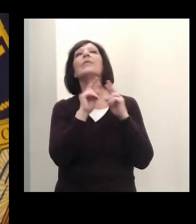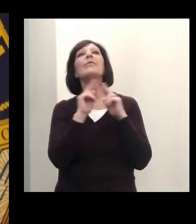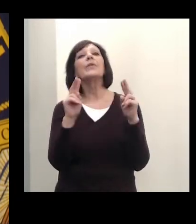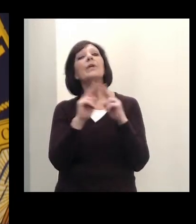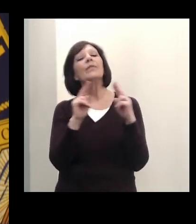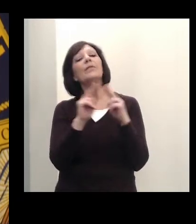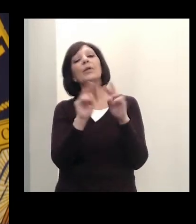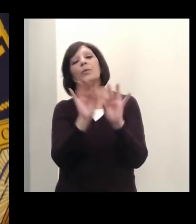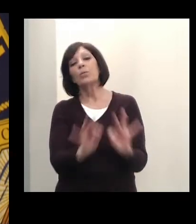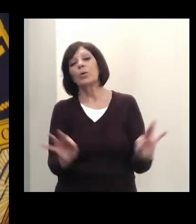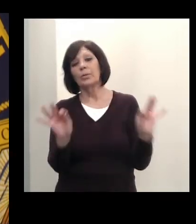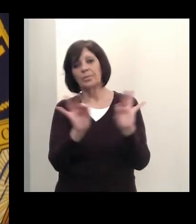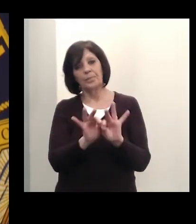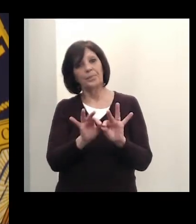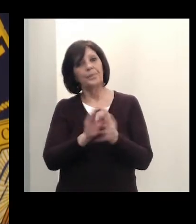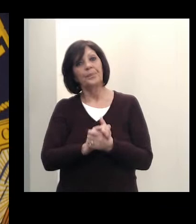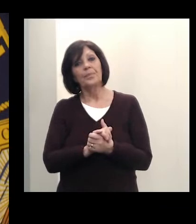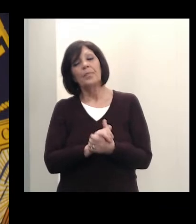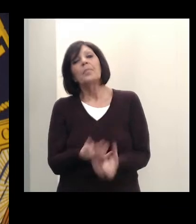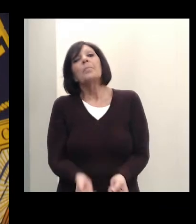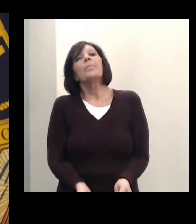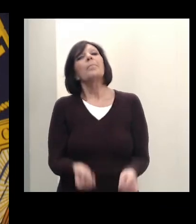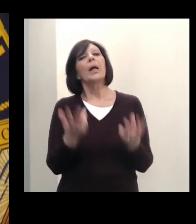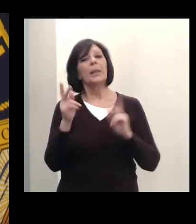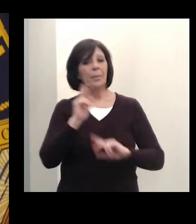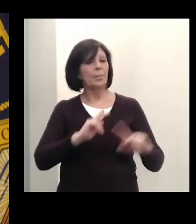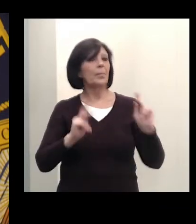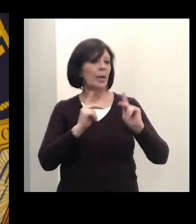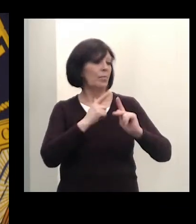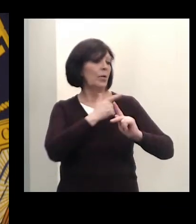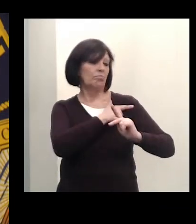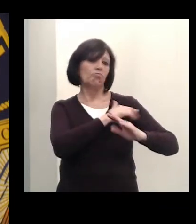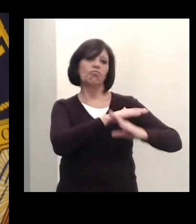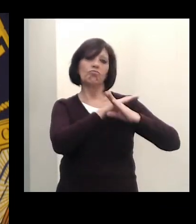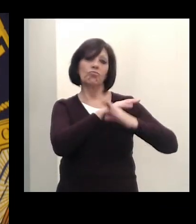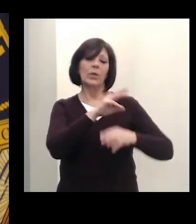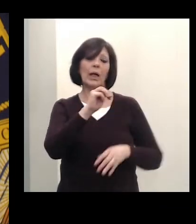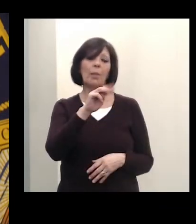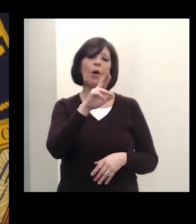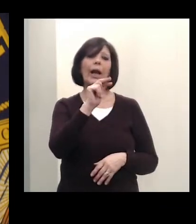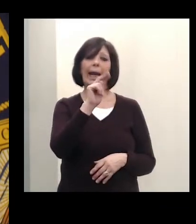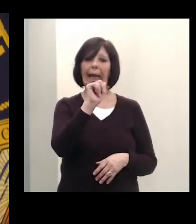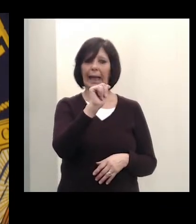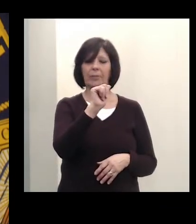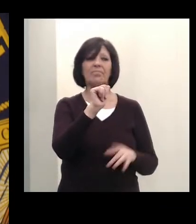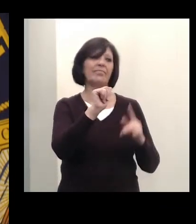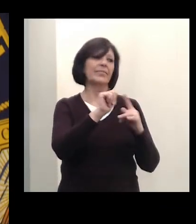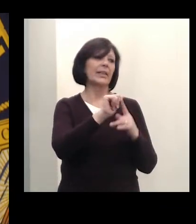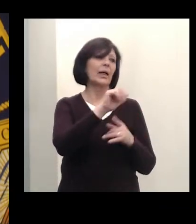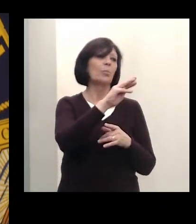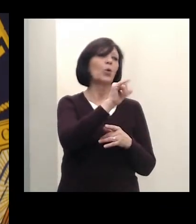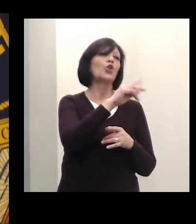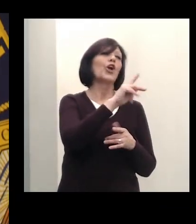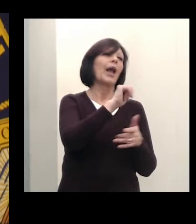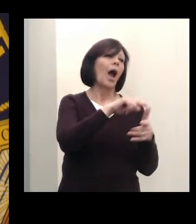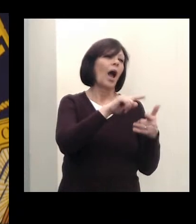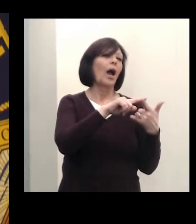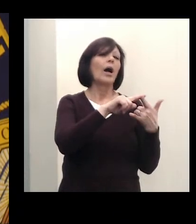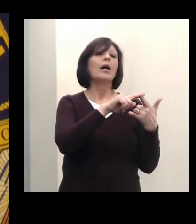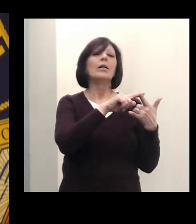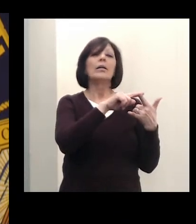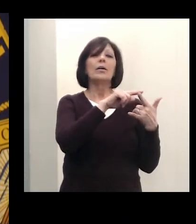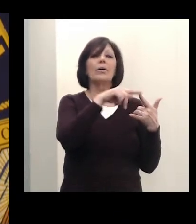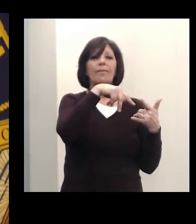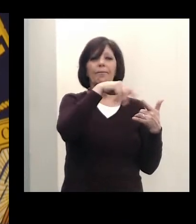important. So many people were vaccinated with the mRNA vaccine. So after your primary series, if you